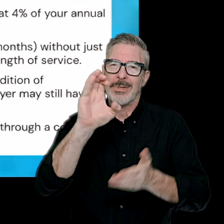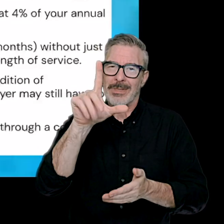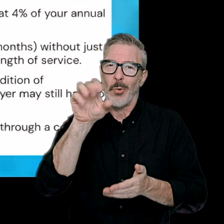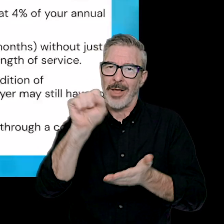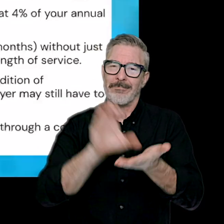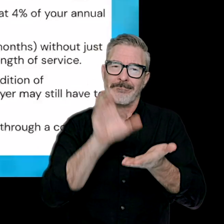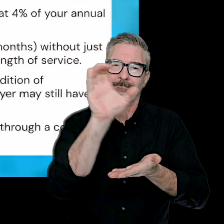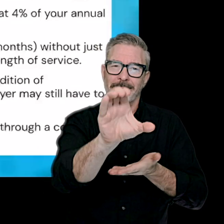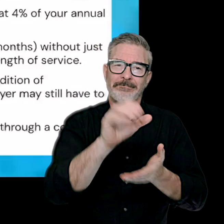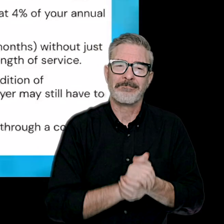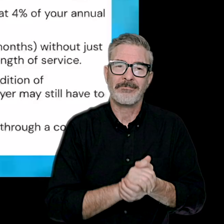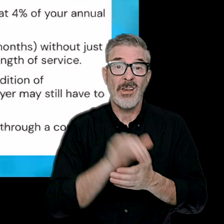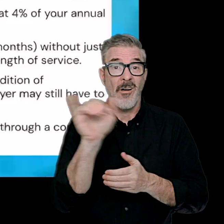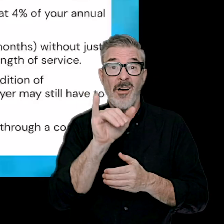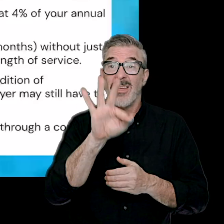length of service.